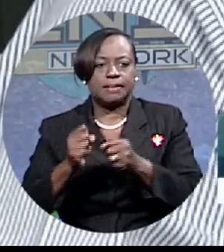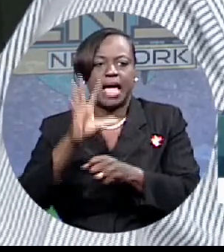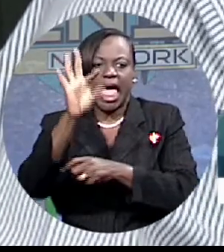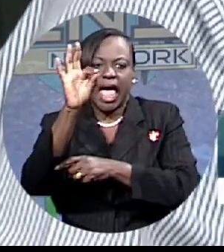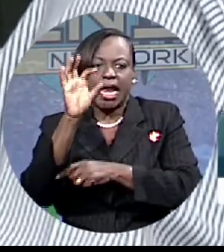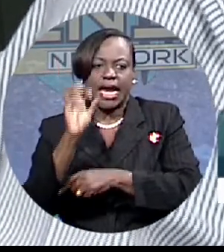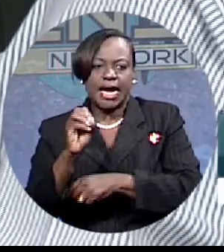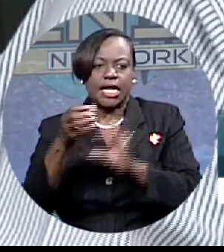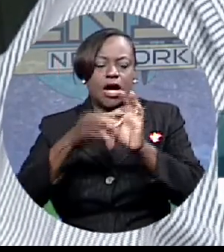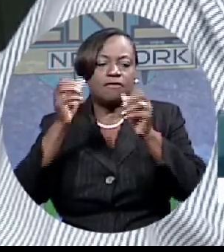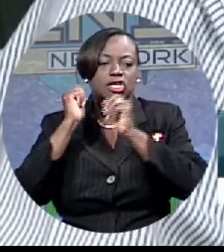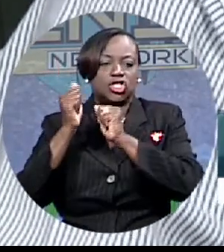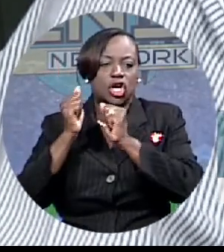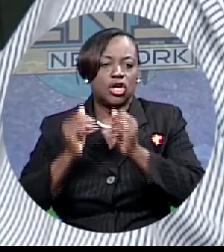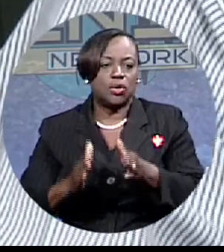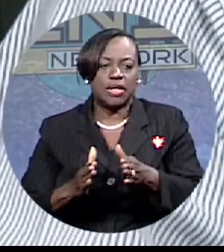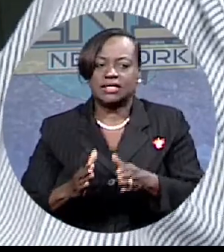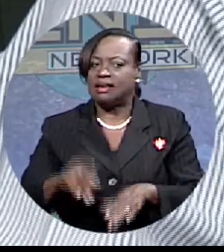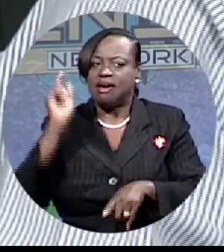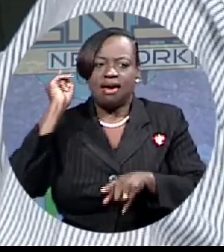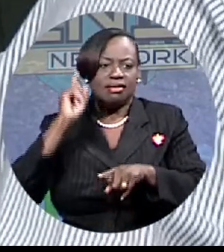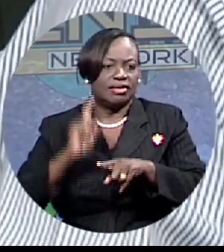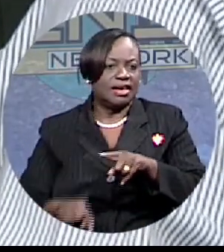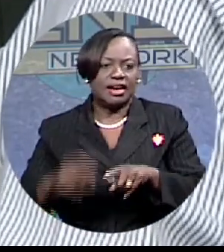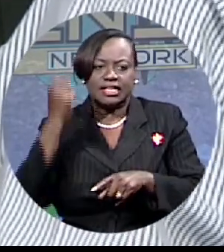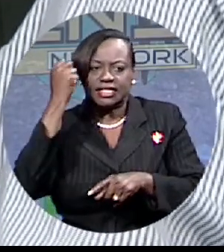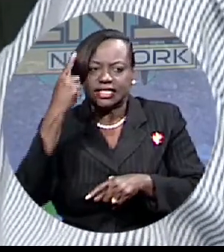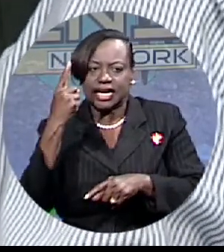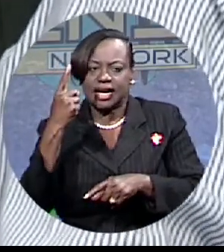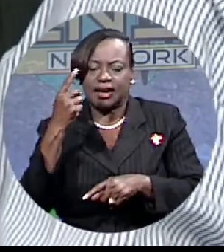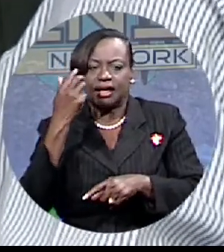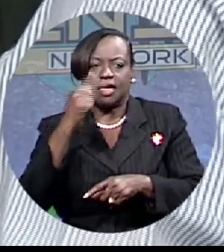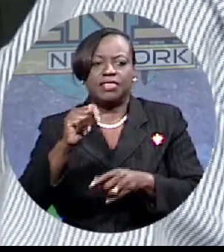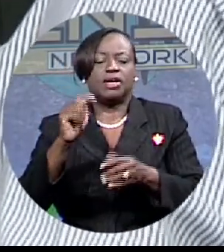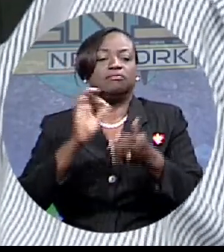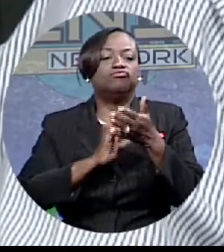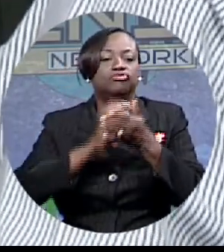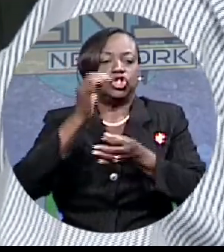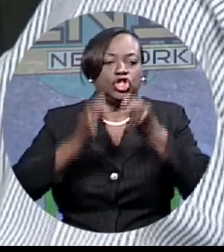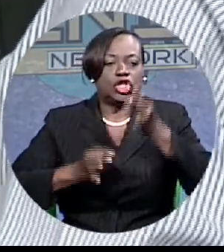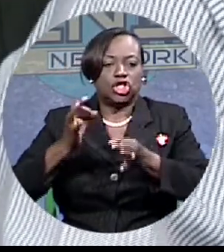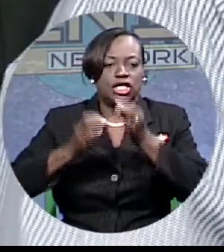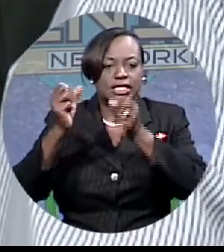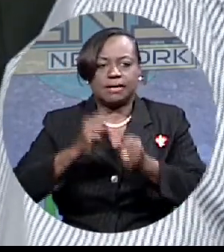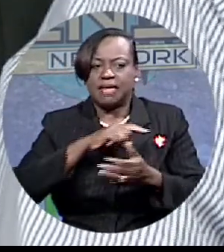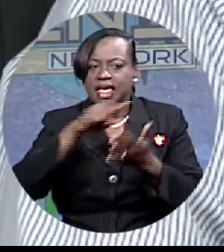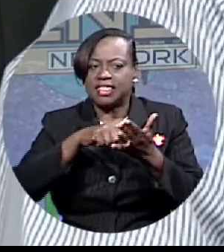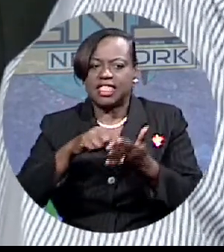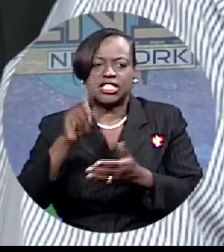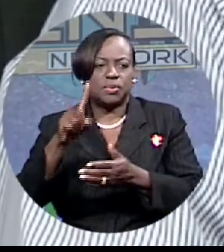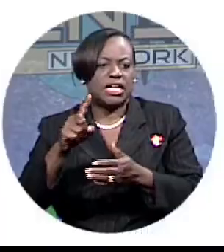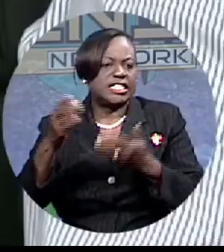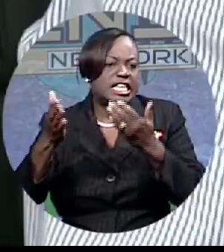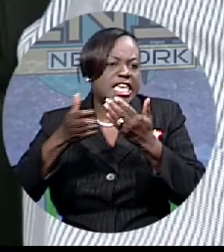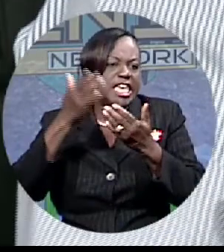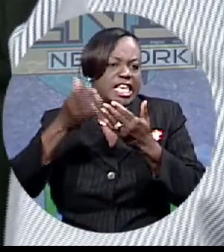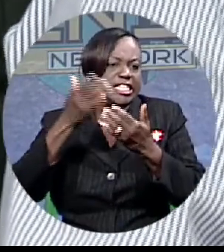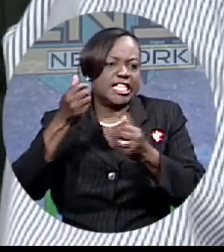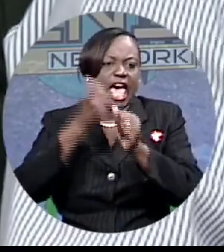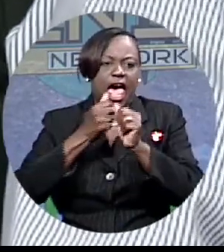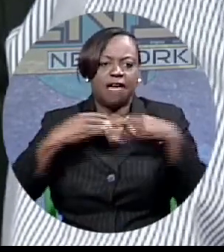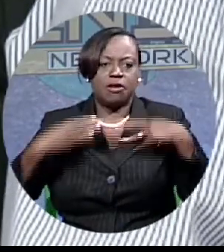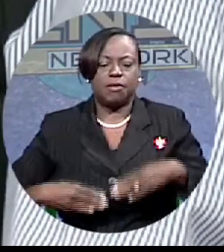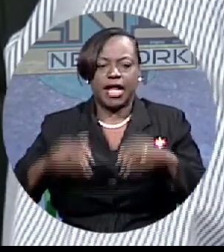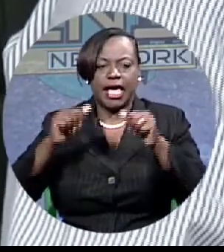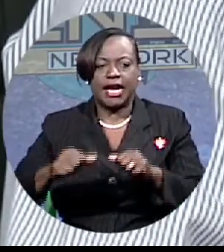could not explain the old judging system. With this one, it's so simple, a caveman could understand it. Every